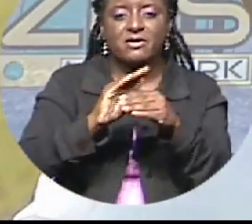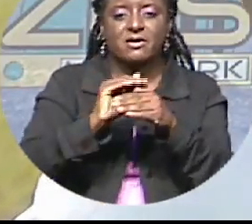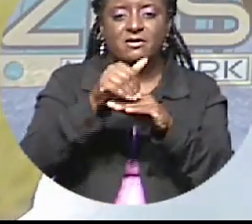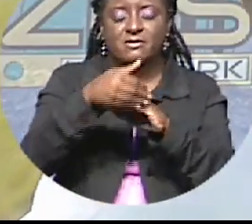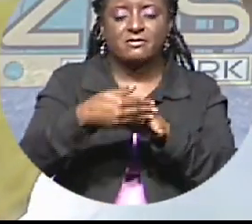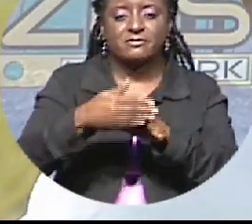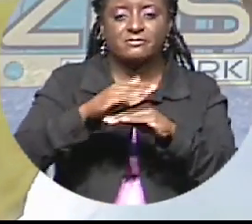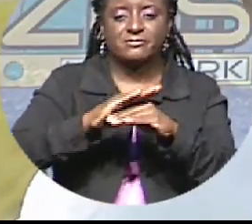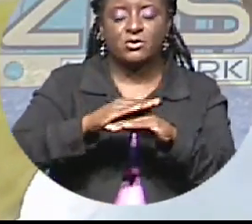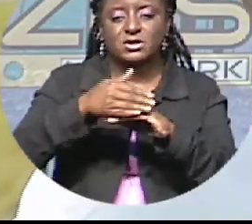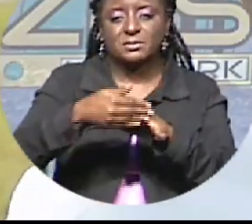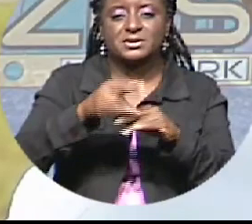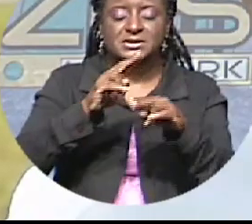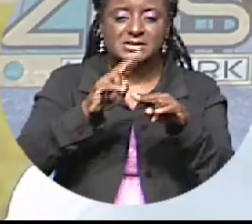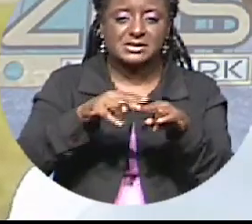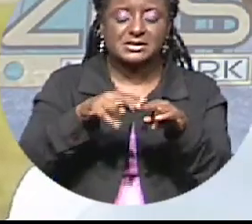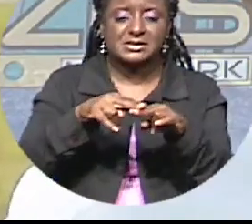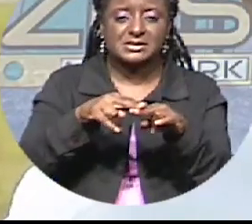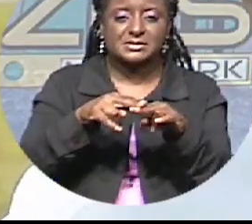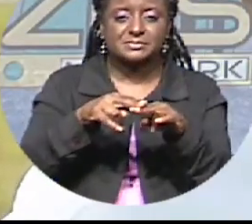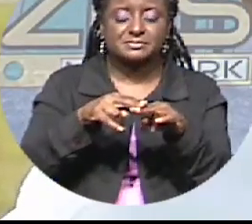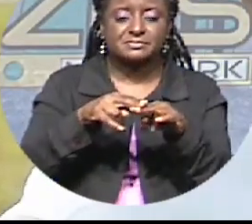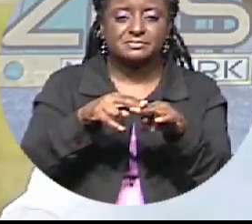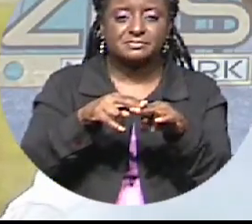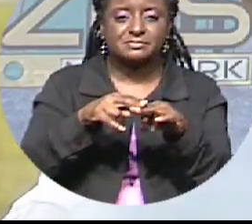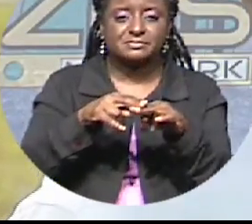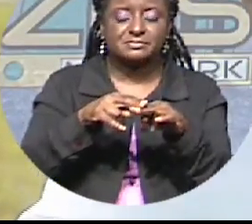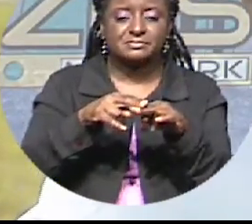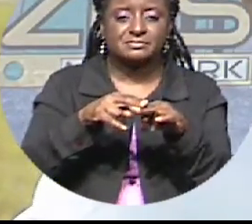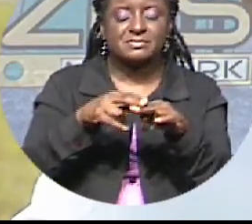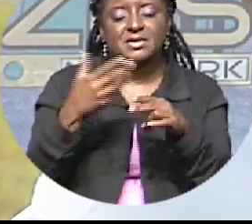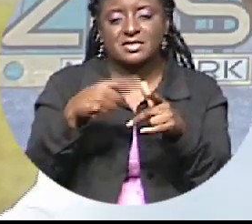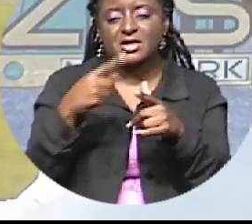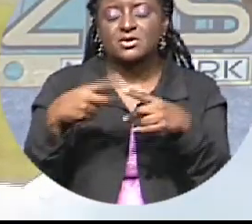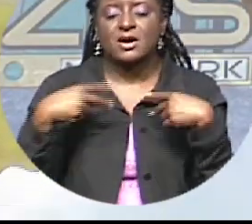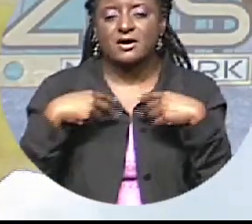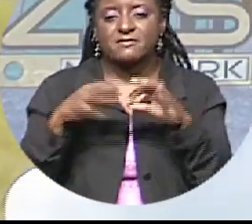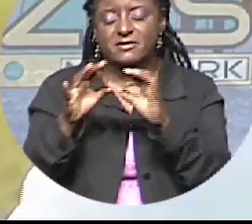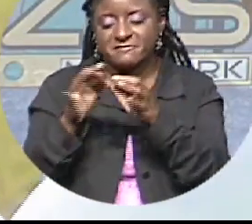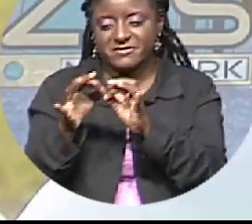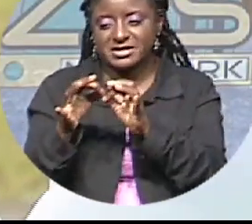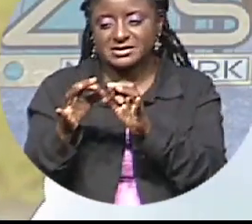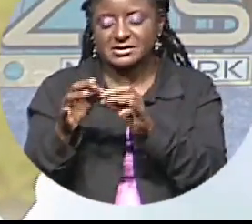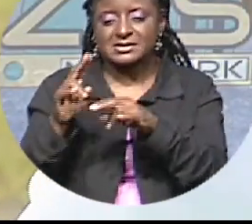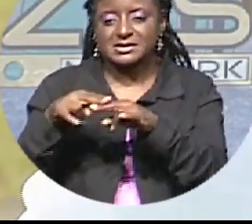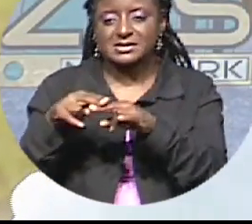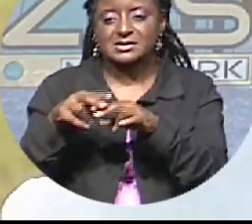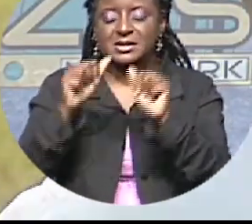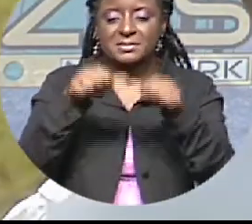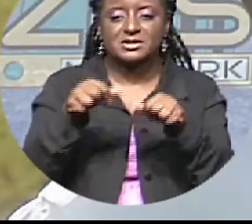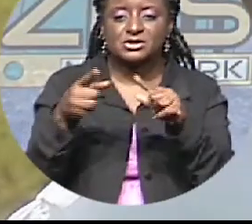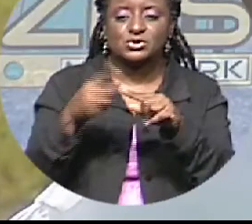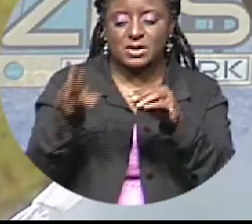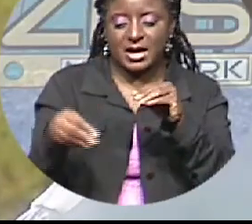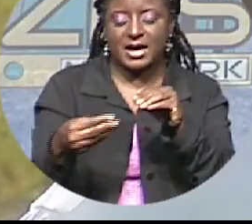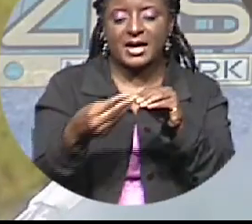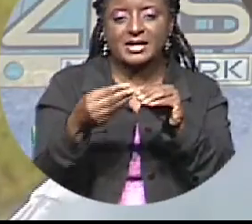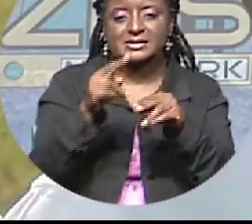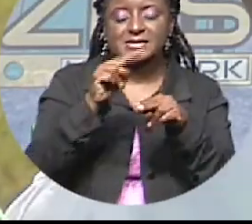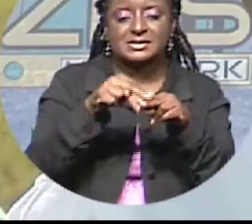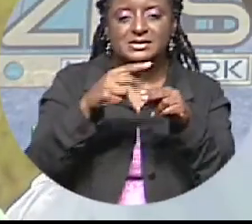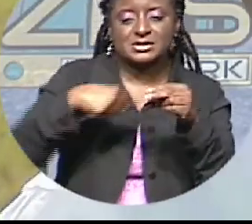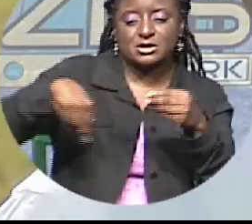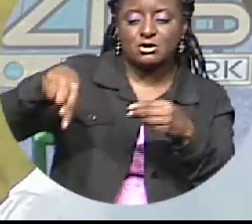the lines, the first and third base line being sort of a fixed seats, and with the ability to add seats straight around the